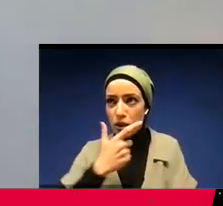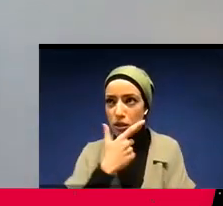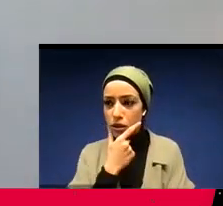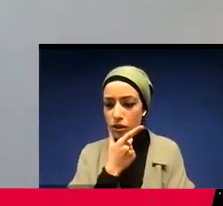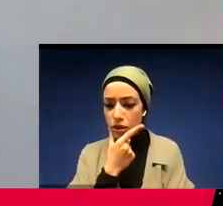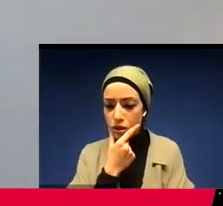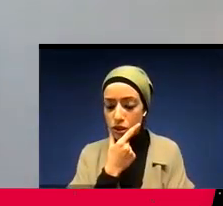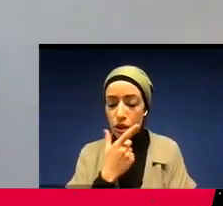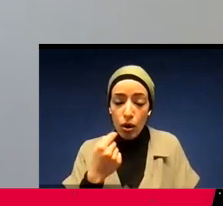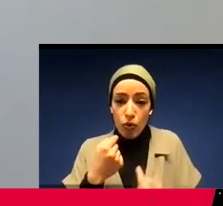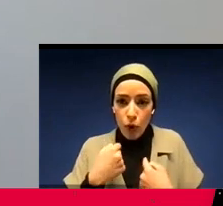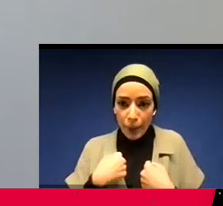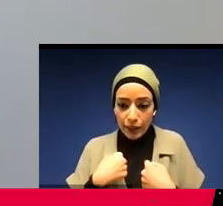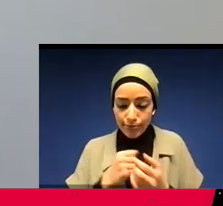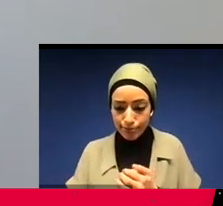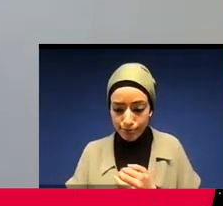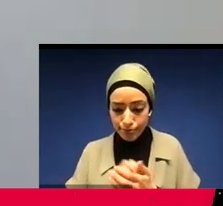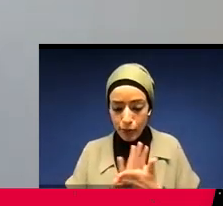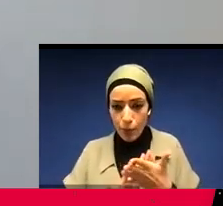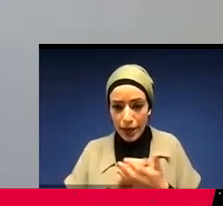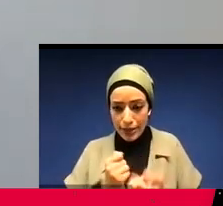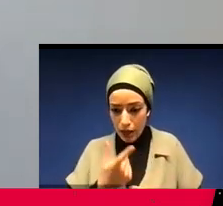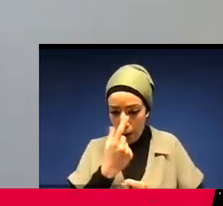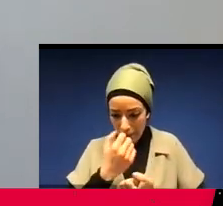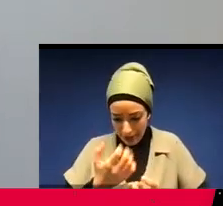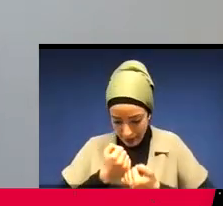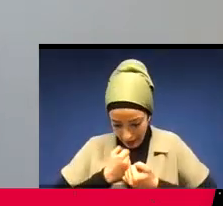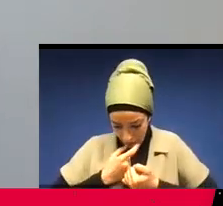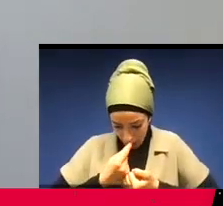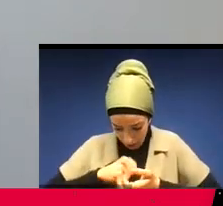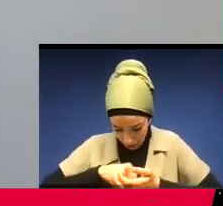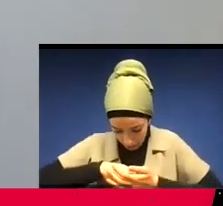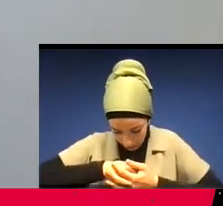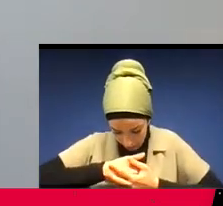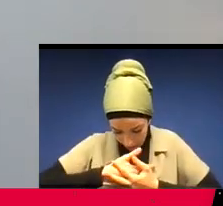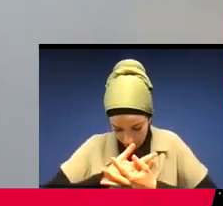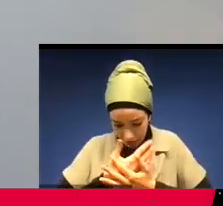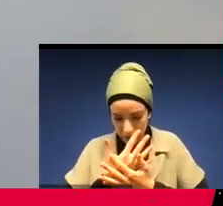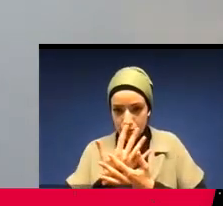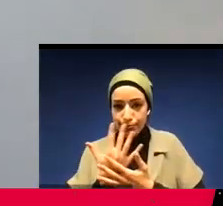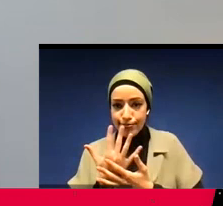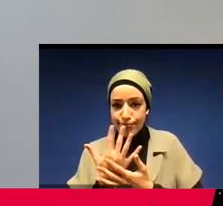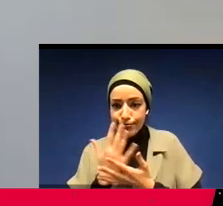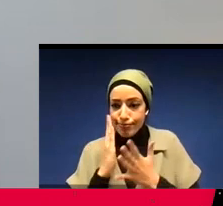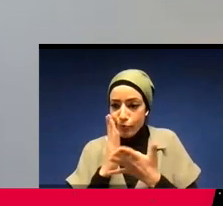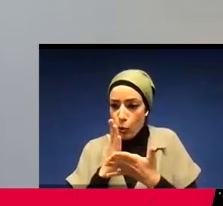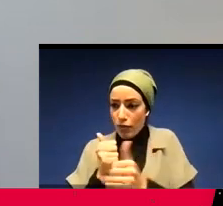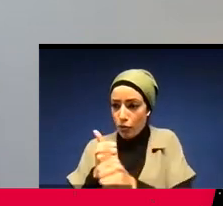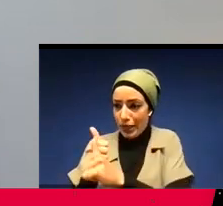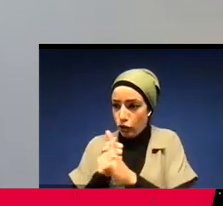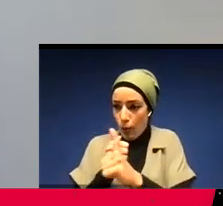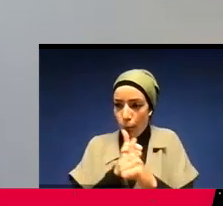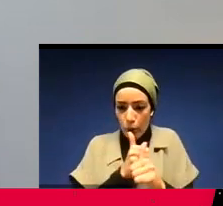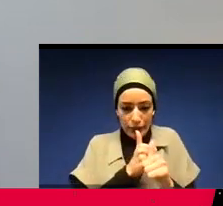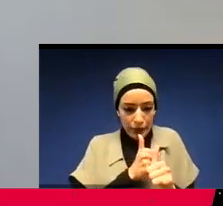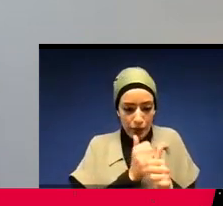freedom is the ability to grow and not necessarily